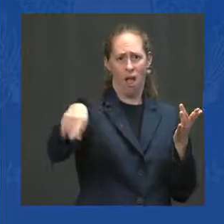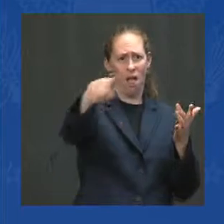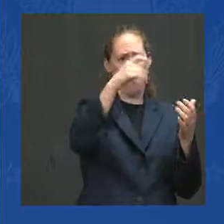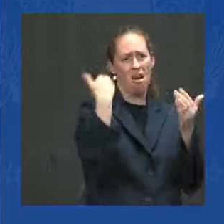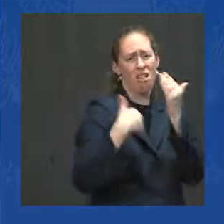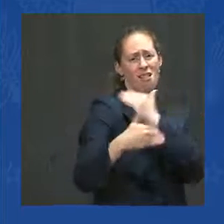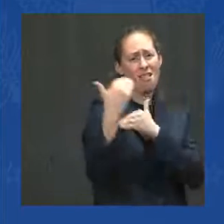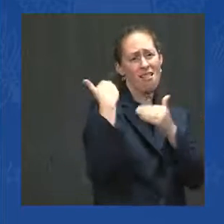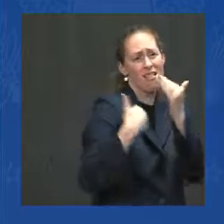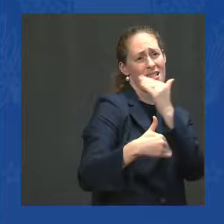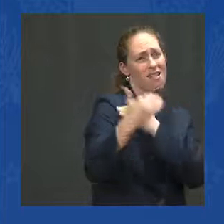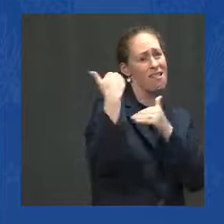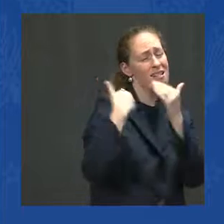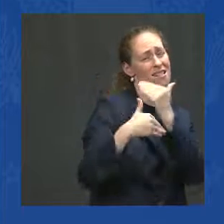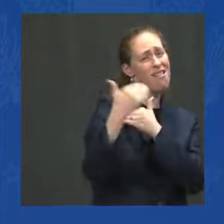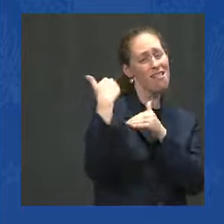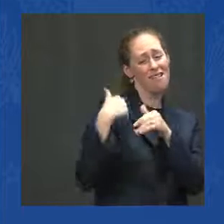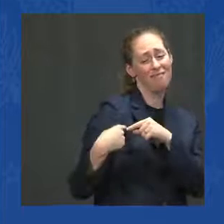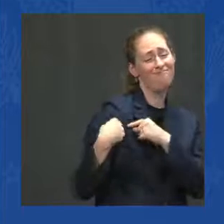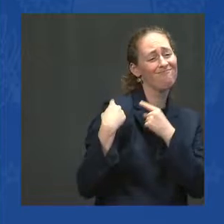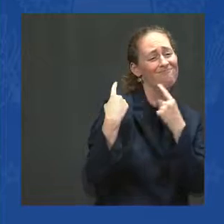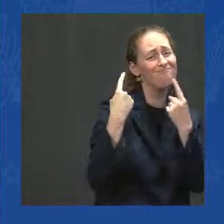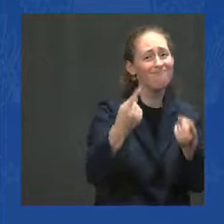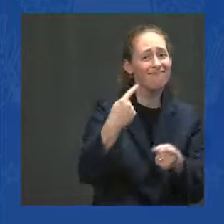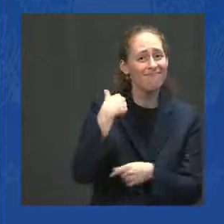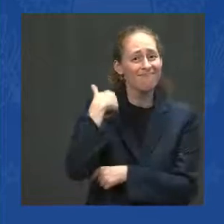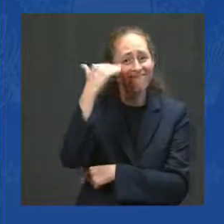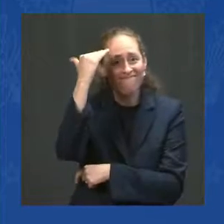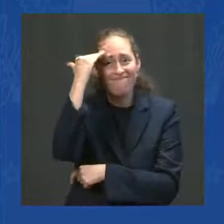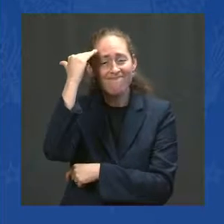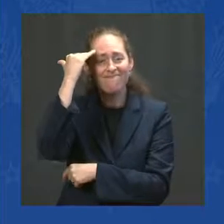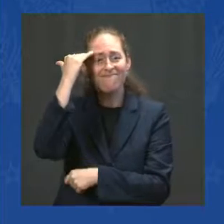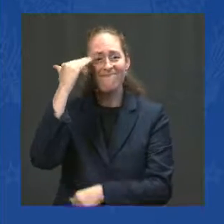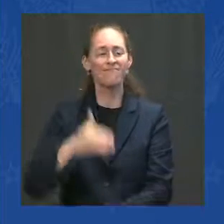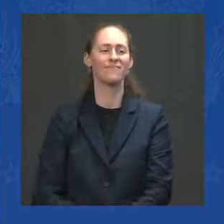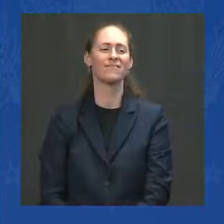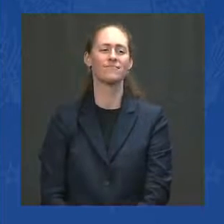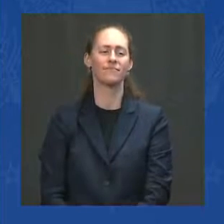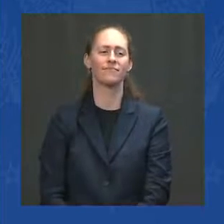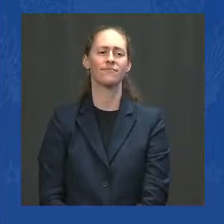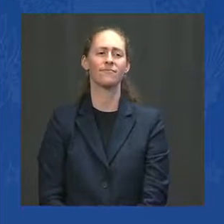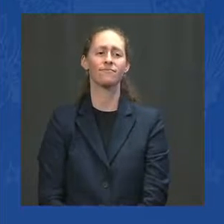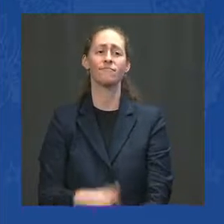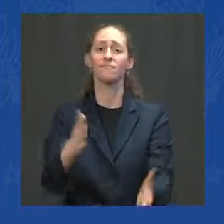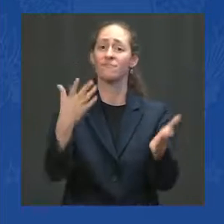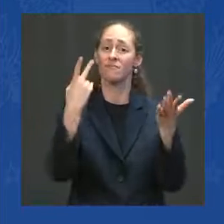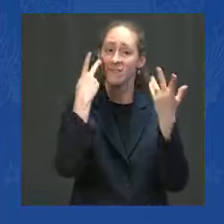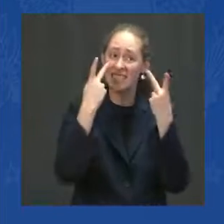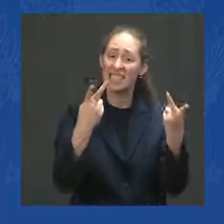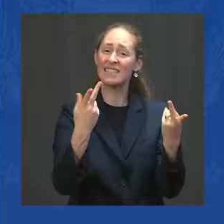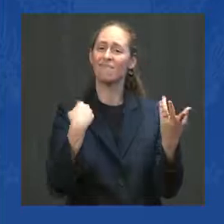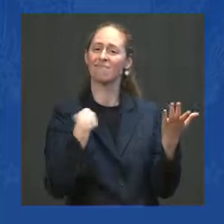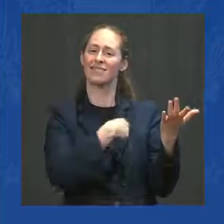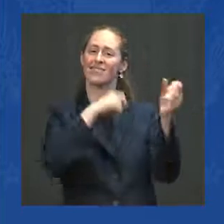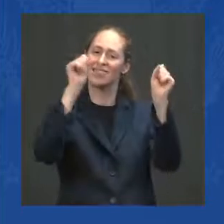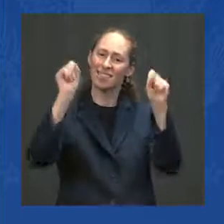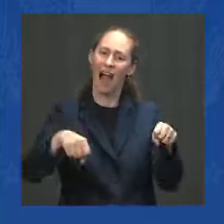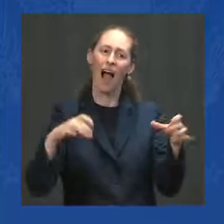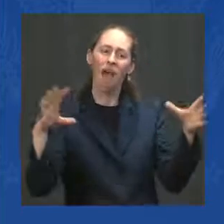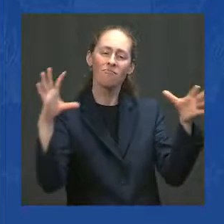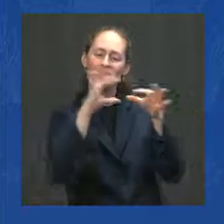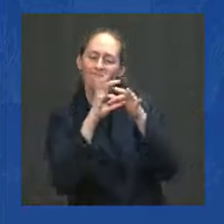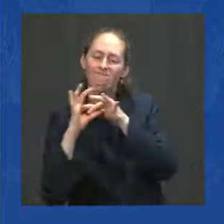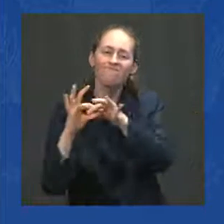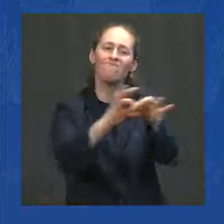long, long time. This bill shows that we can work together. I know a lot of